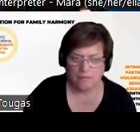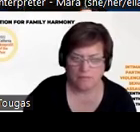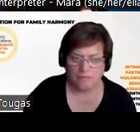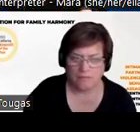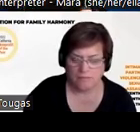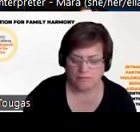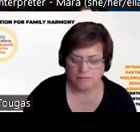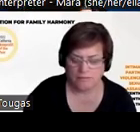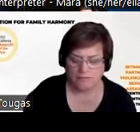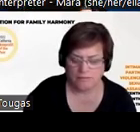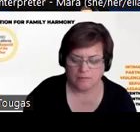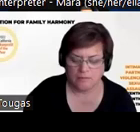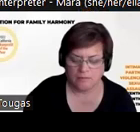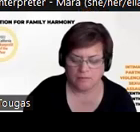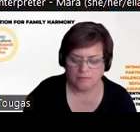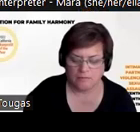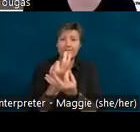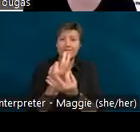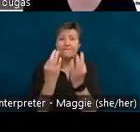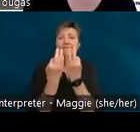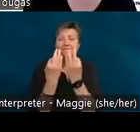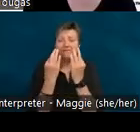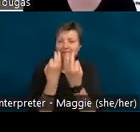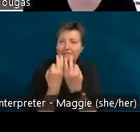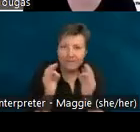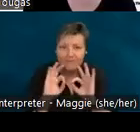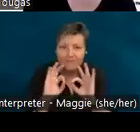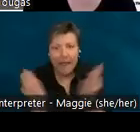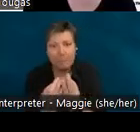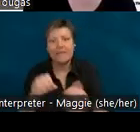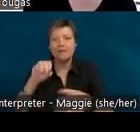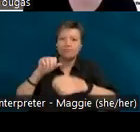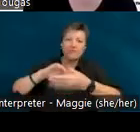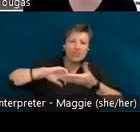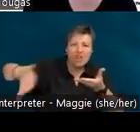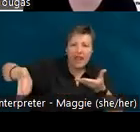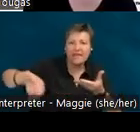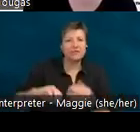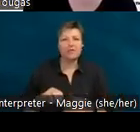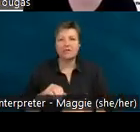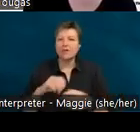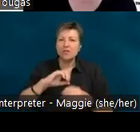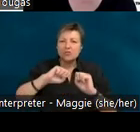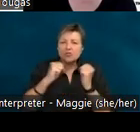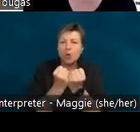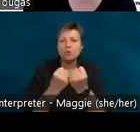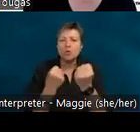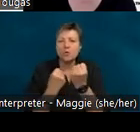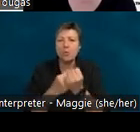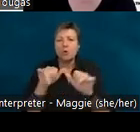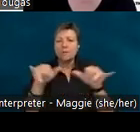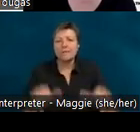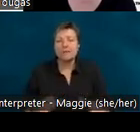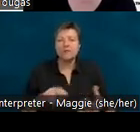experience familial rejection and isolation from social support systems. So this is, what we're referring to when we mean anti-trans